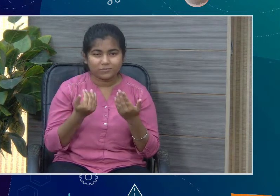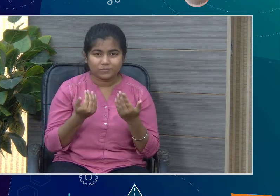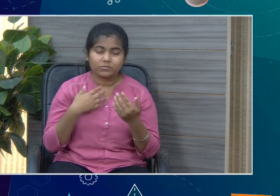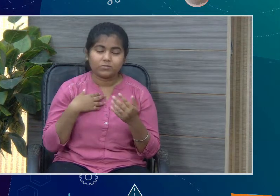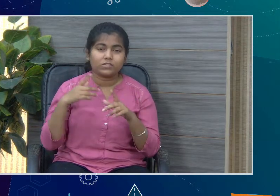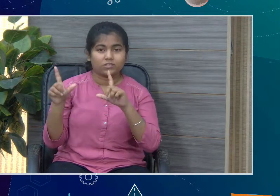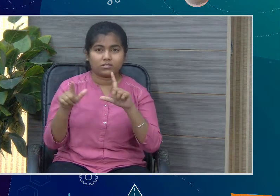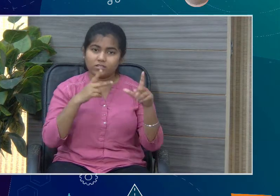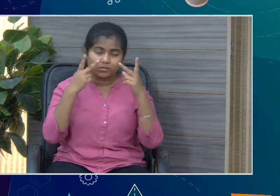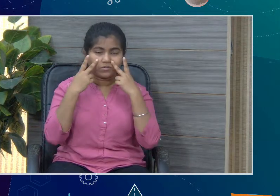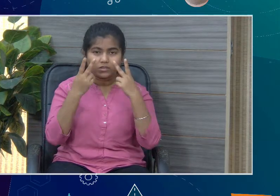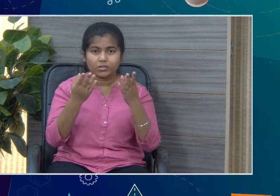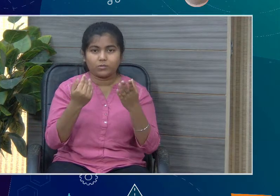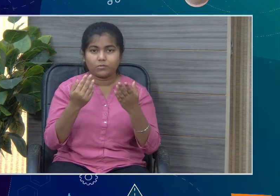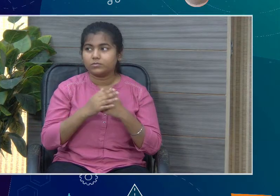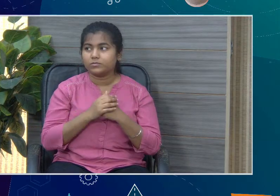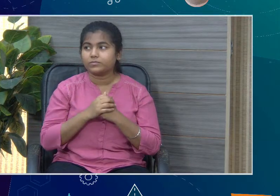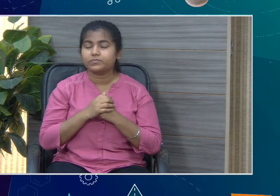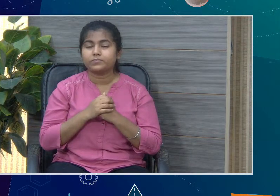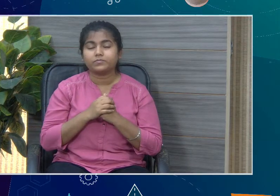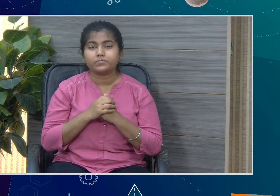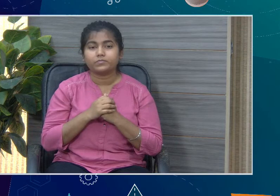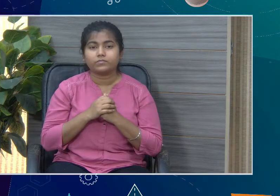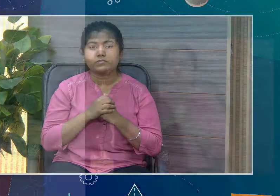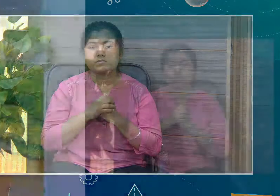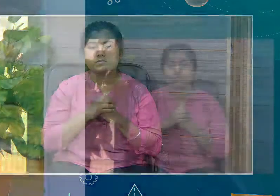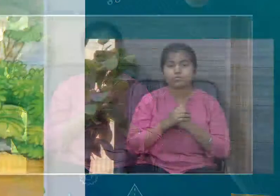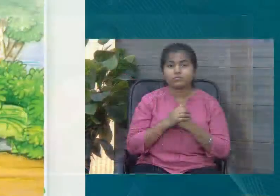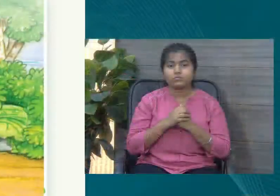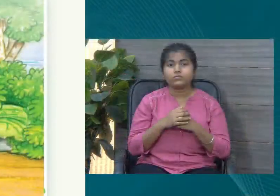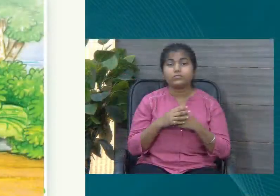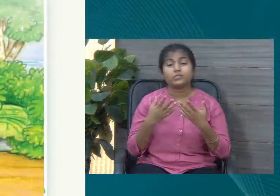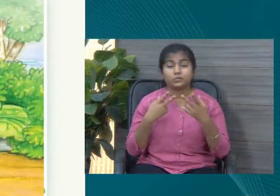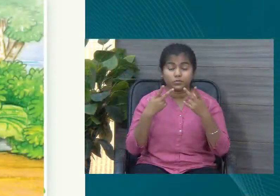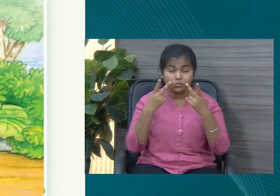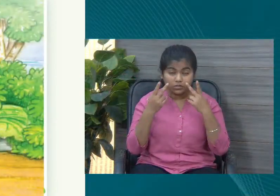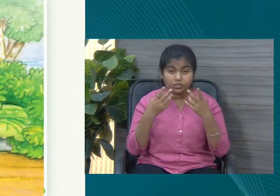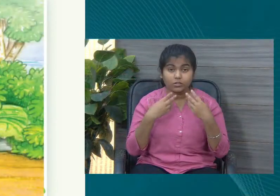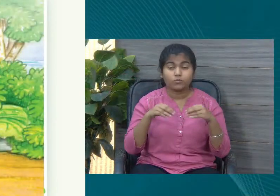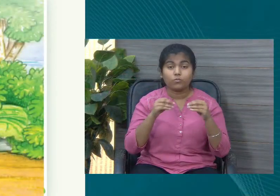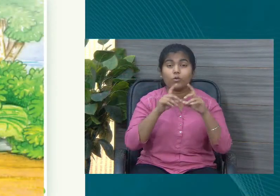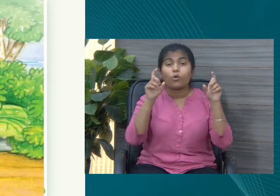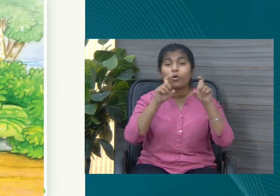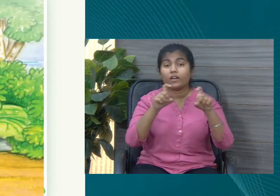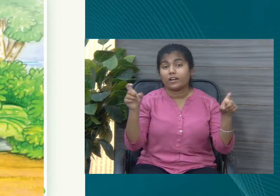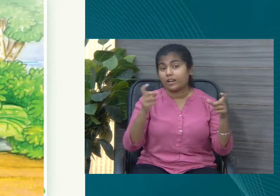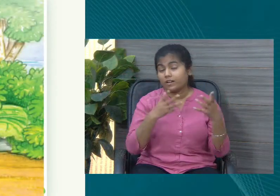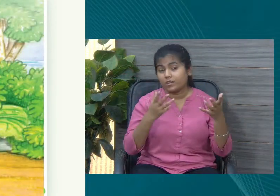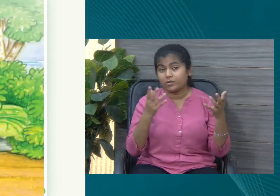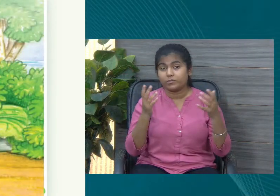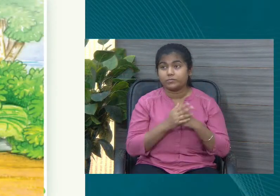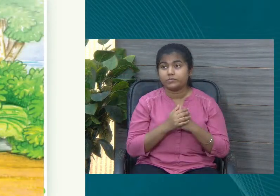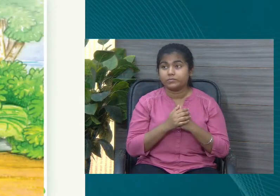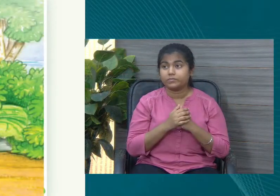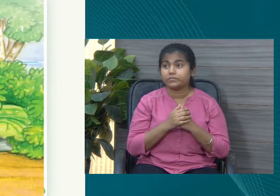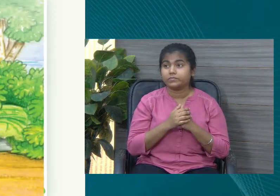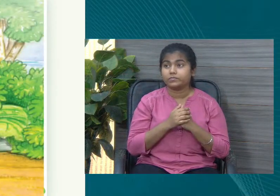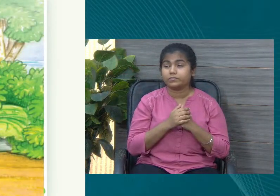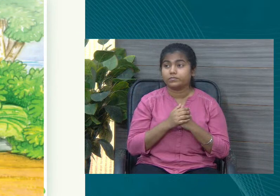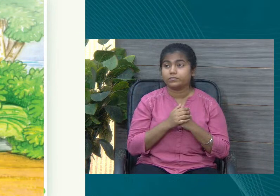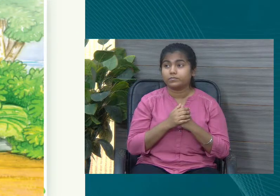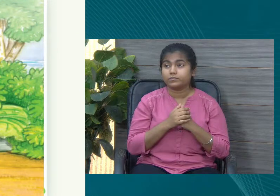the slide as well, in the picture. We can have more clarity about this, that he